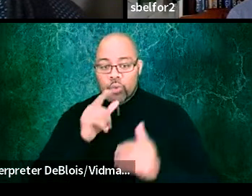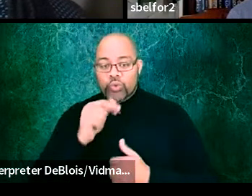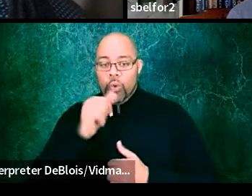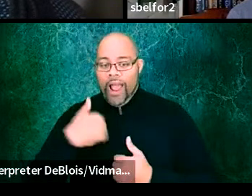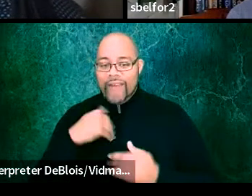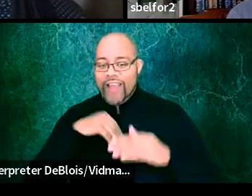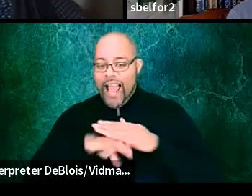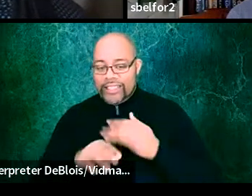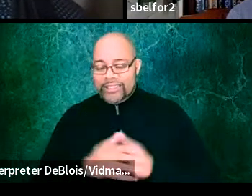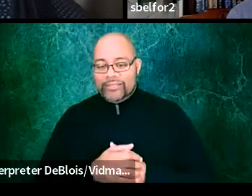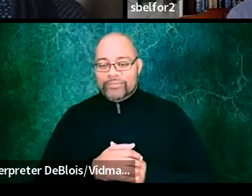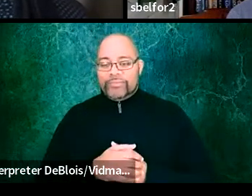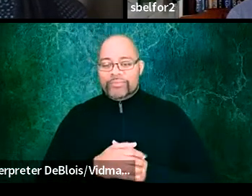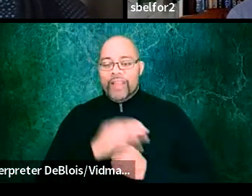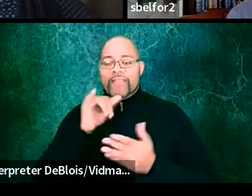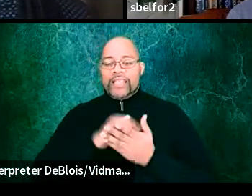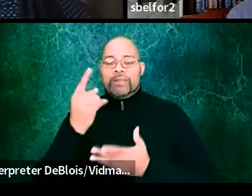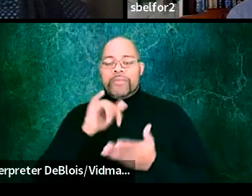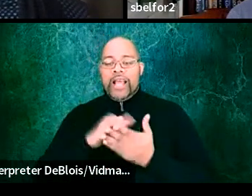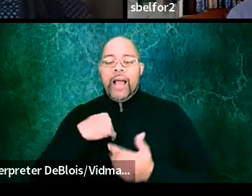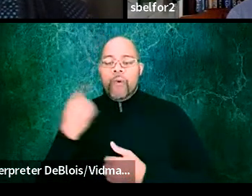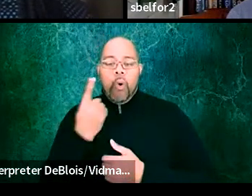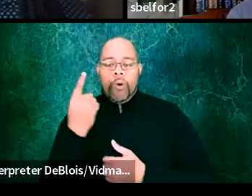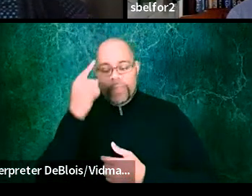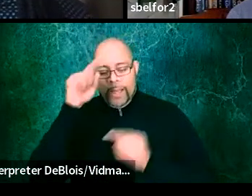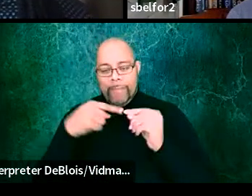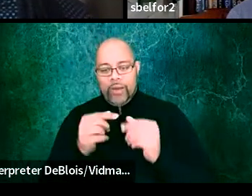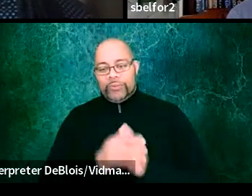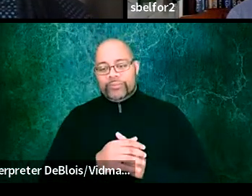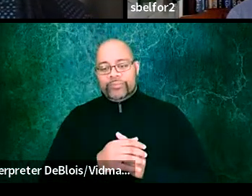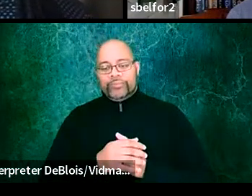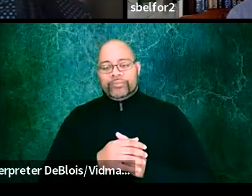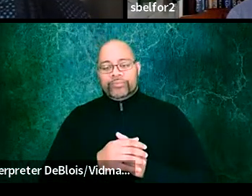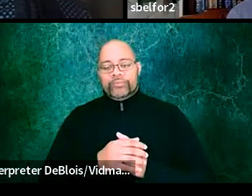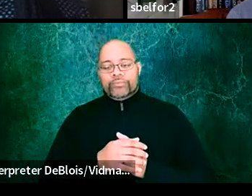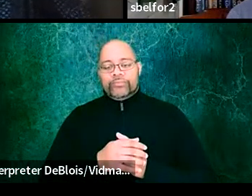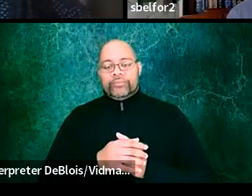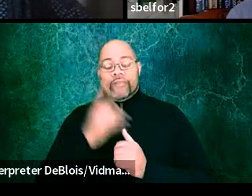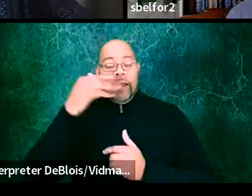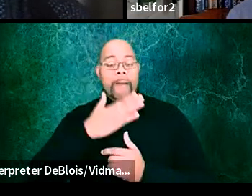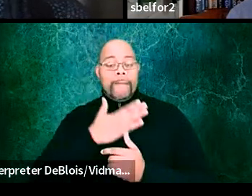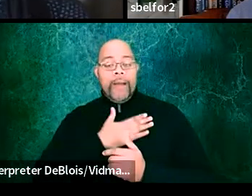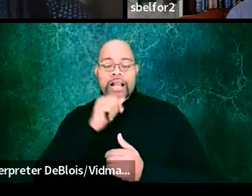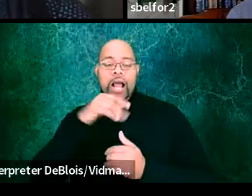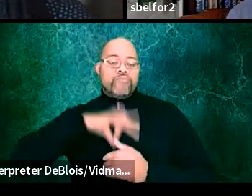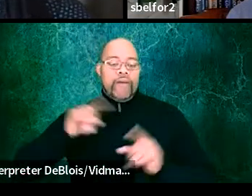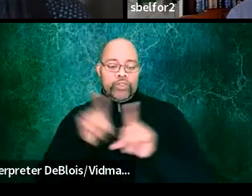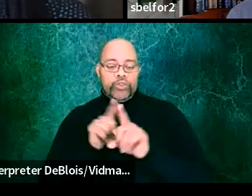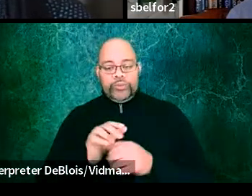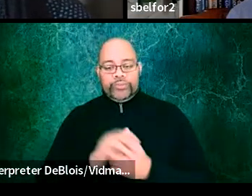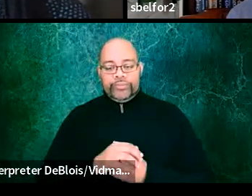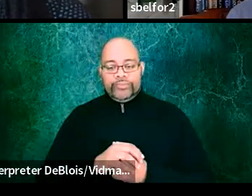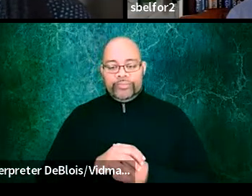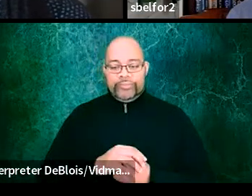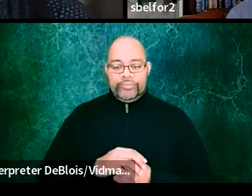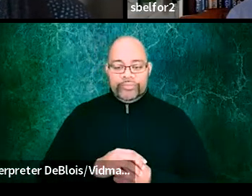have access. And that's something that I'm always thinking about, for my nonprofit as well.